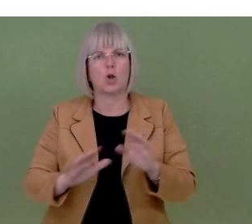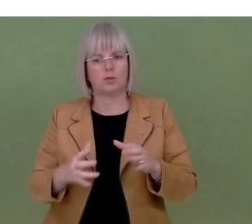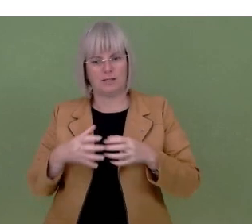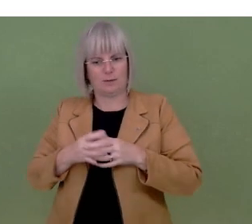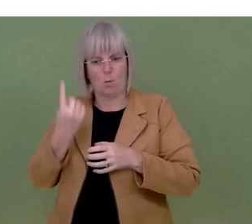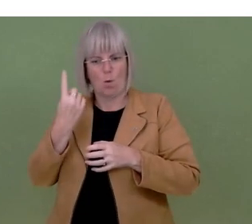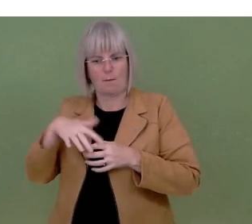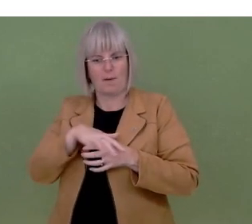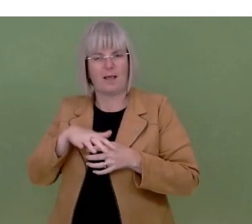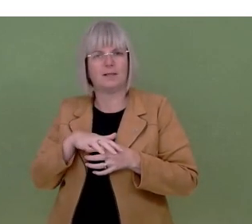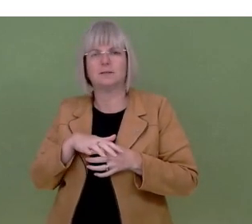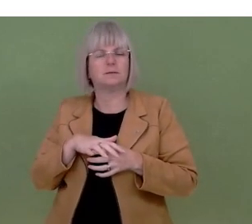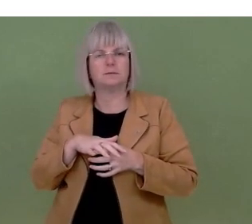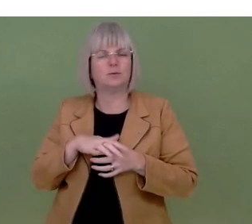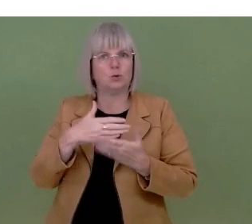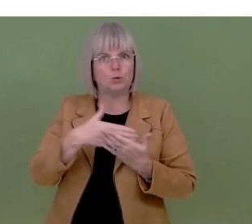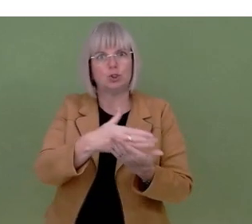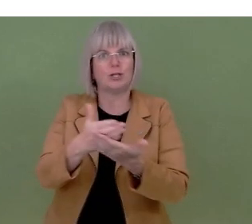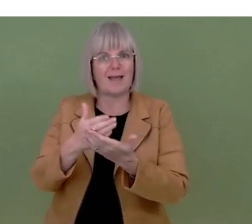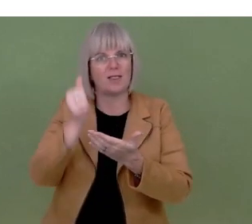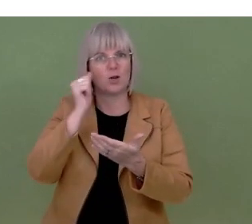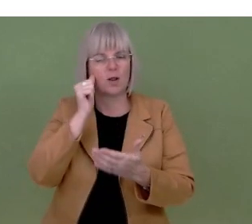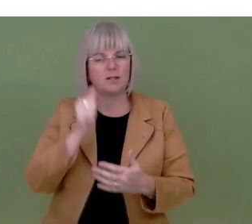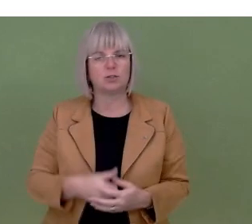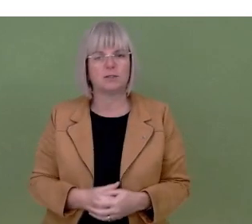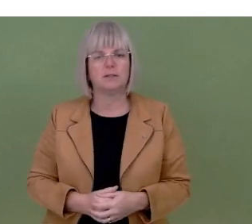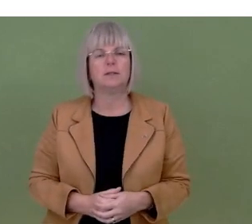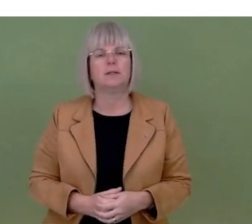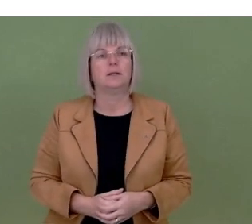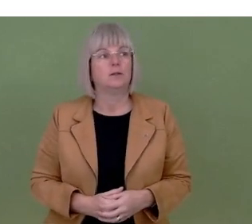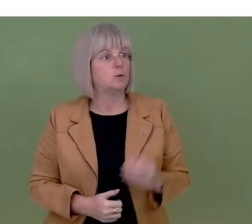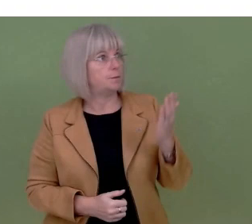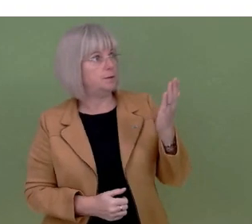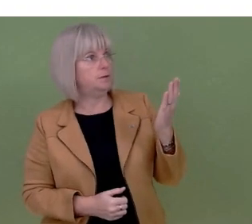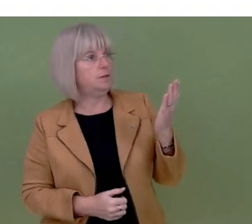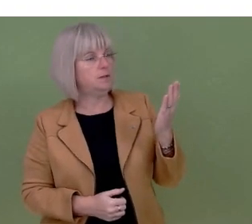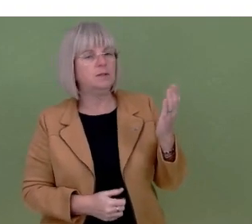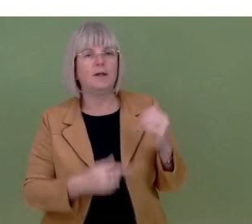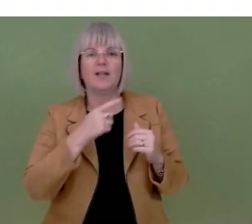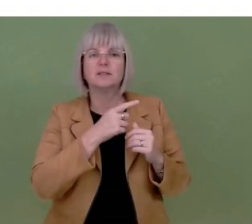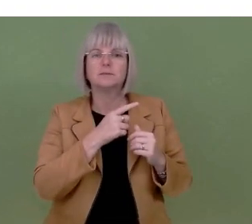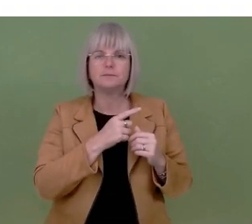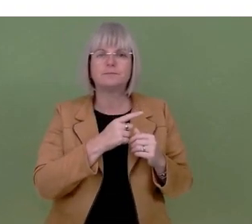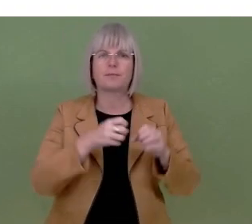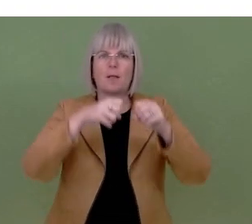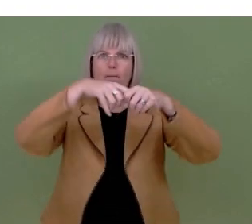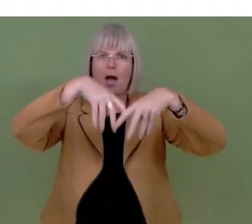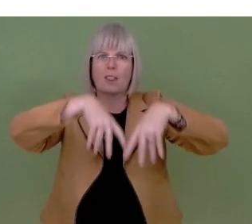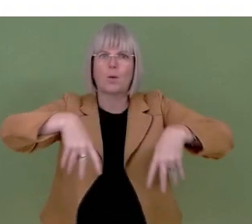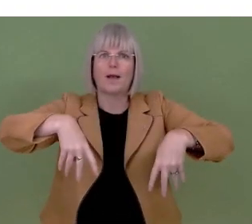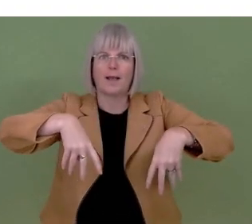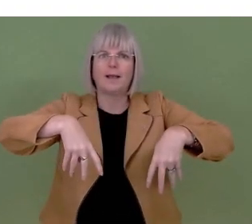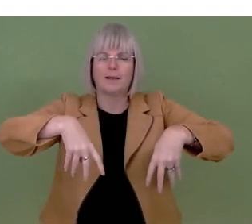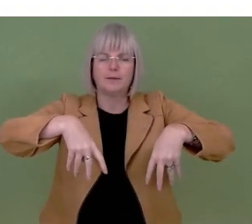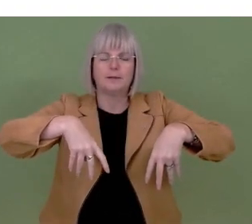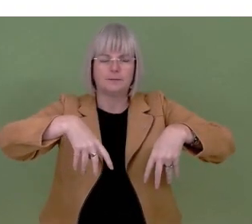So this is the pathway that evolved over these conversations across the multidisciplinary